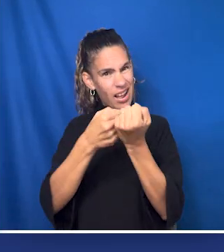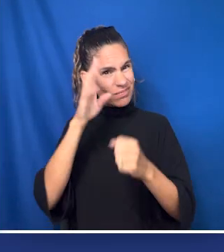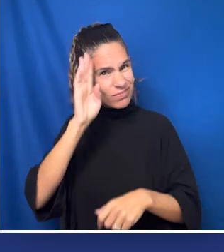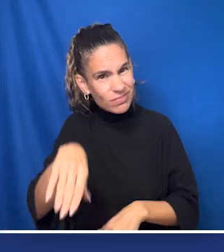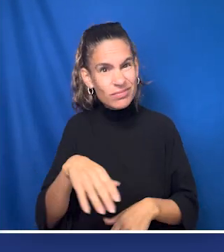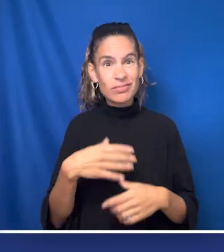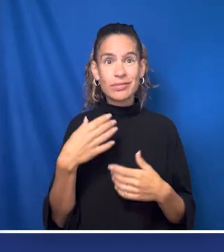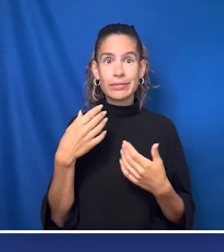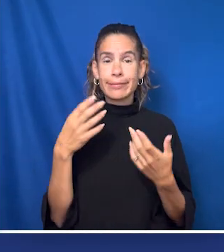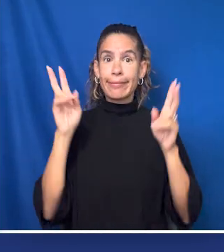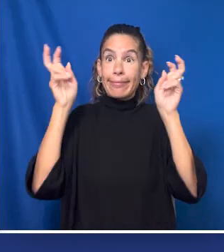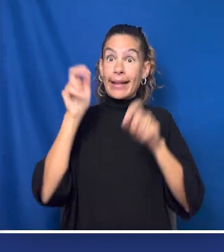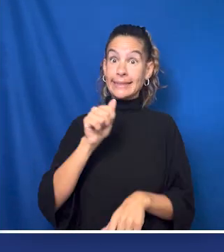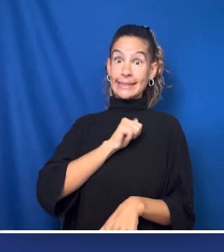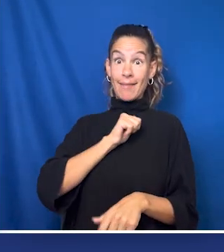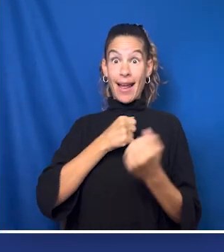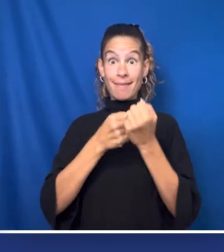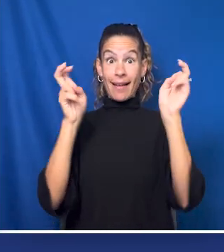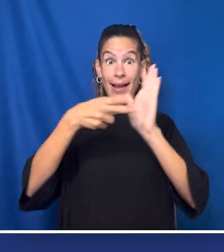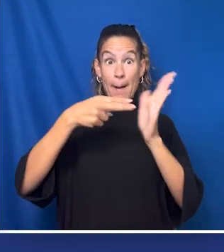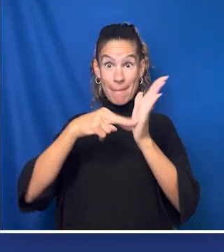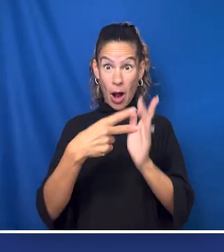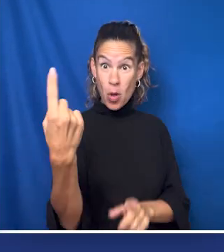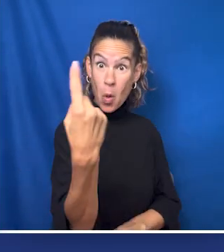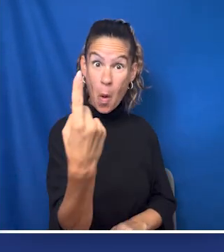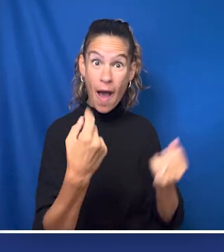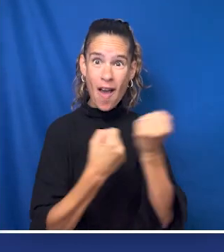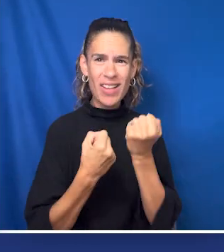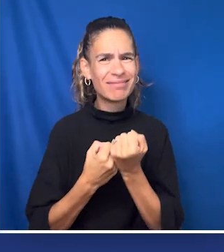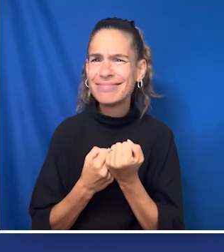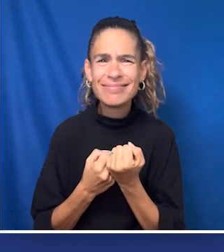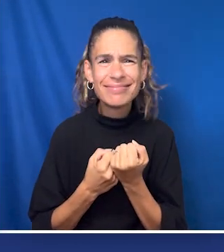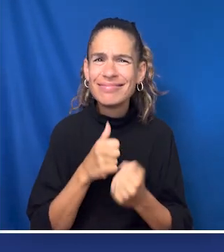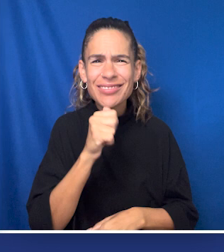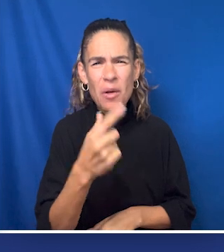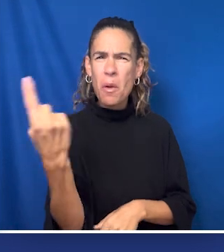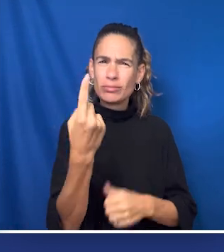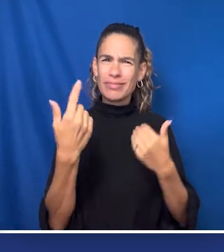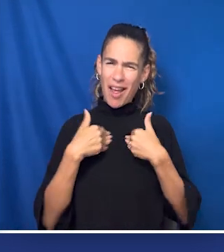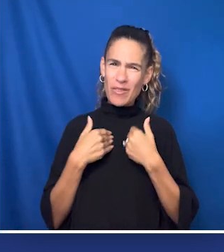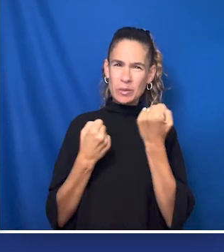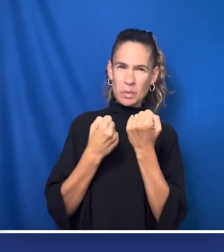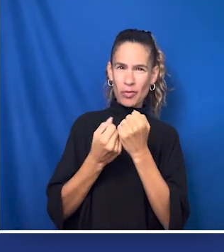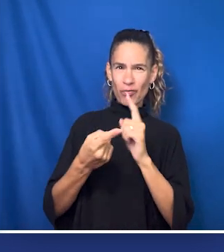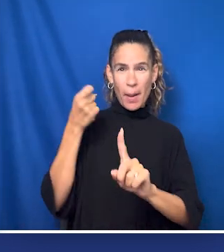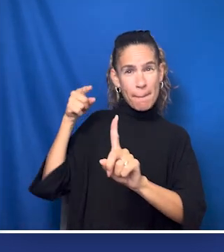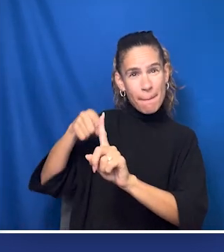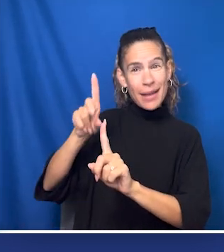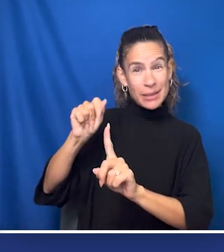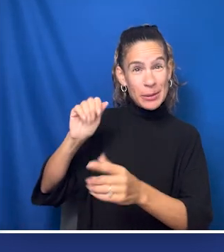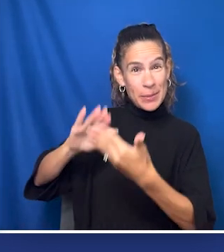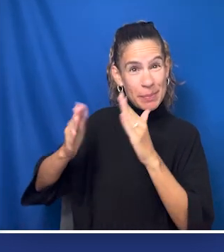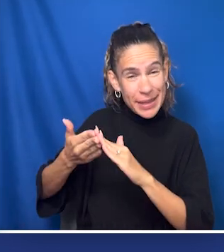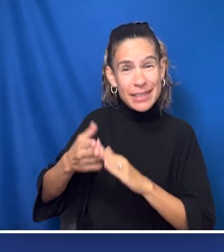yourself and be your own advocate. And just because it's called self-advocacy doesn't mean you have to do it alone.